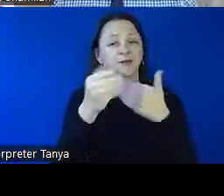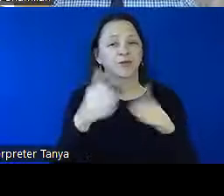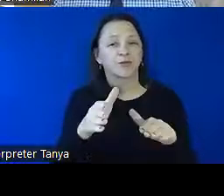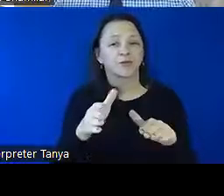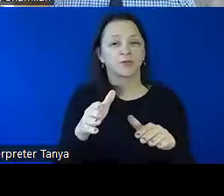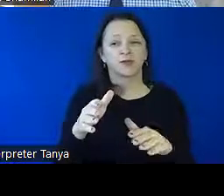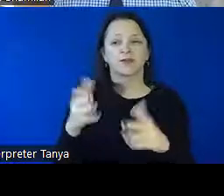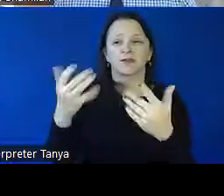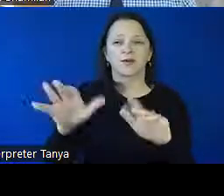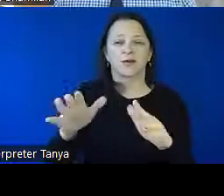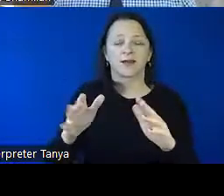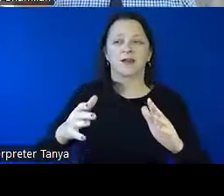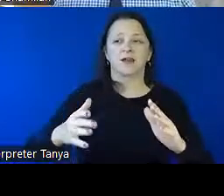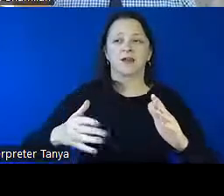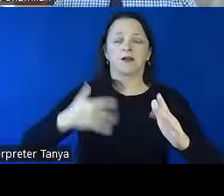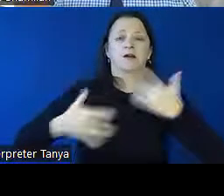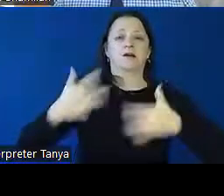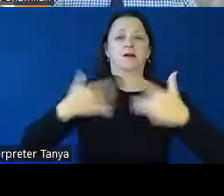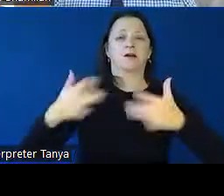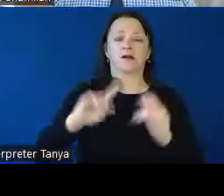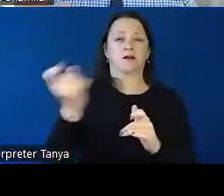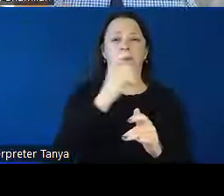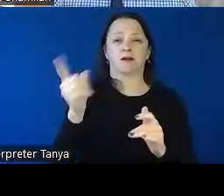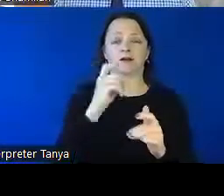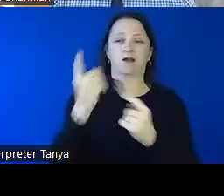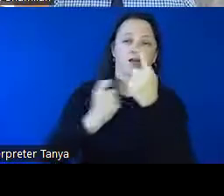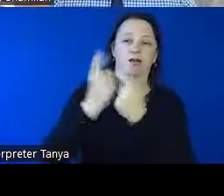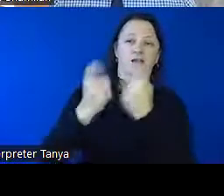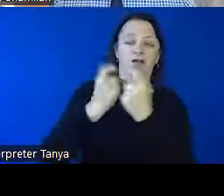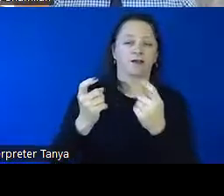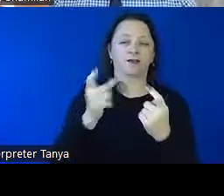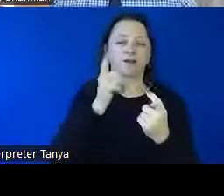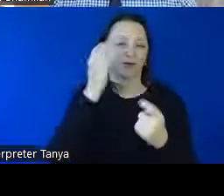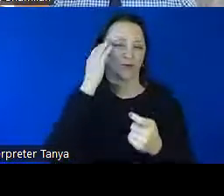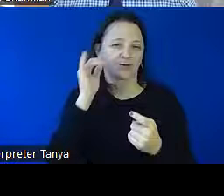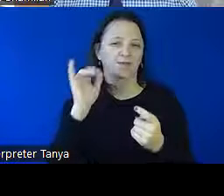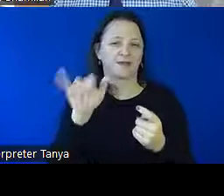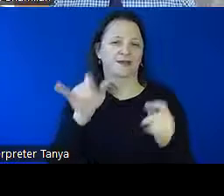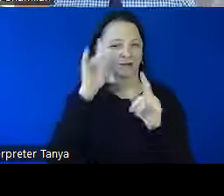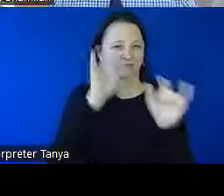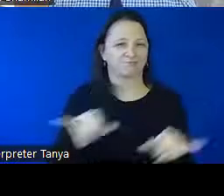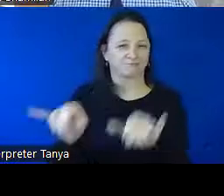climbed the wall. Perhaps they've already asked a million questions or who knows what, right? And unfortunately, it gives them a bad